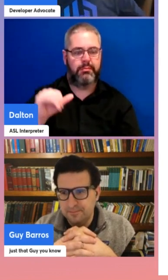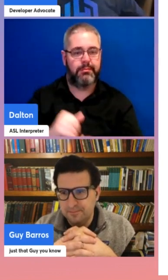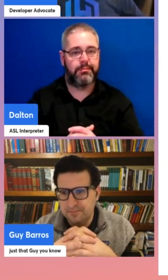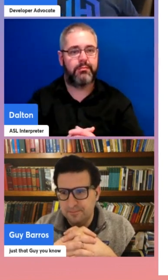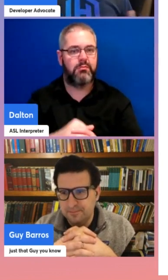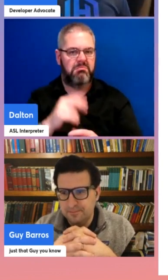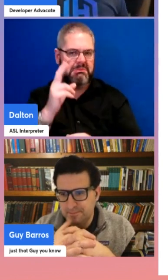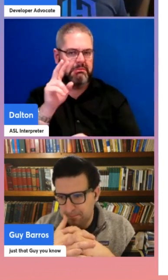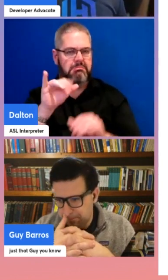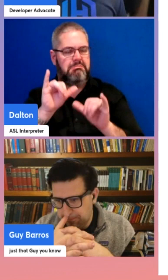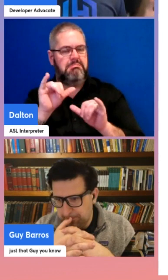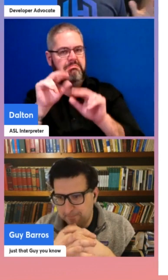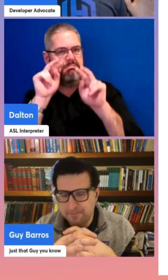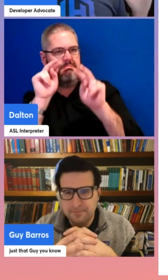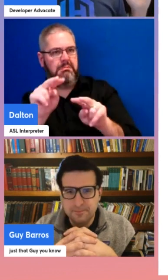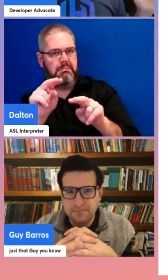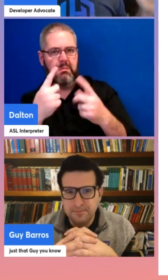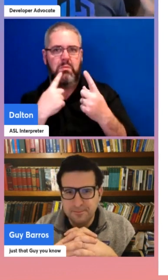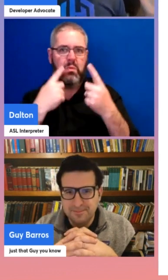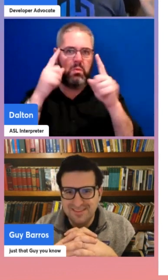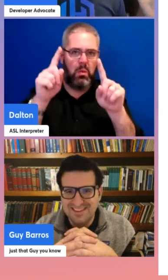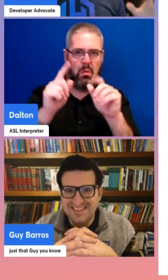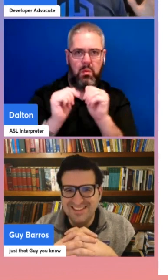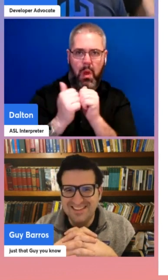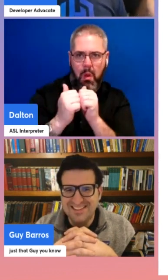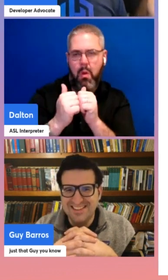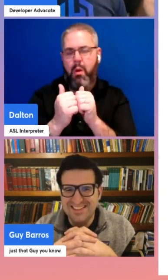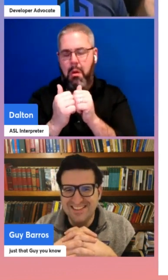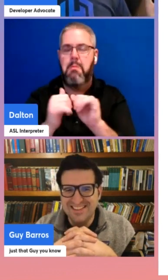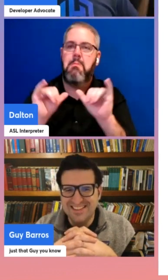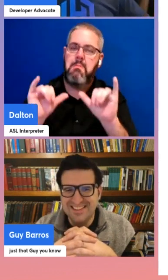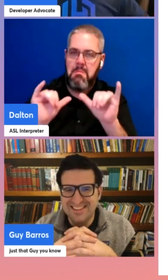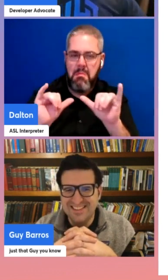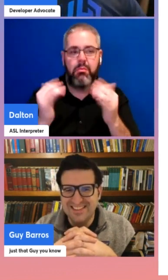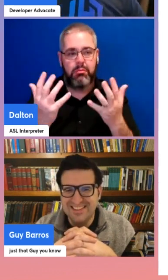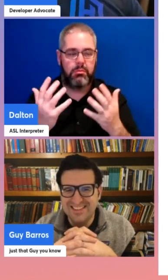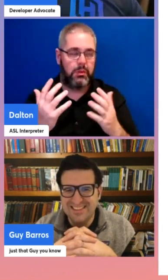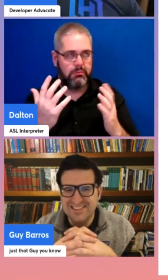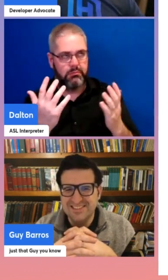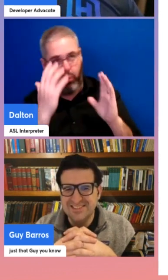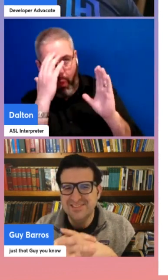as well. And well, I'm saying how it works, it might work.